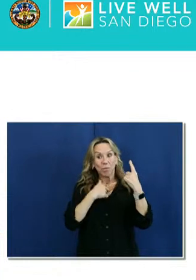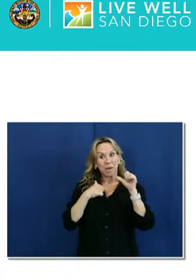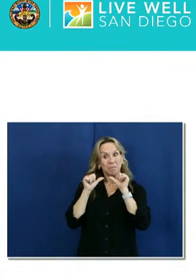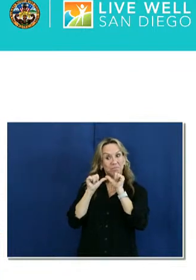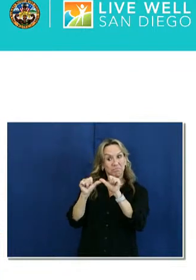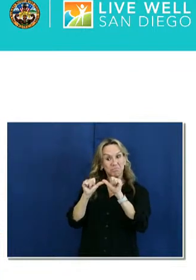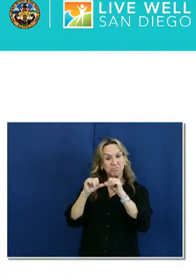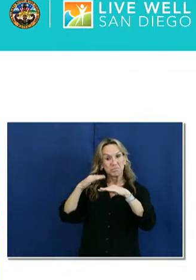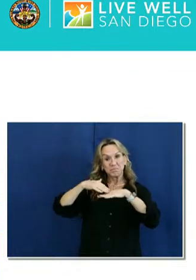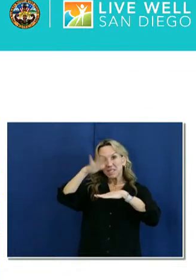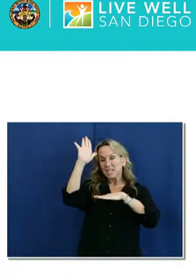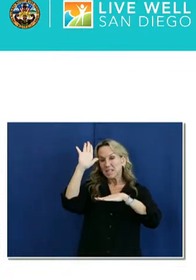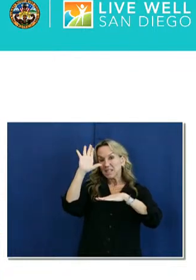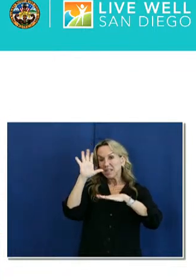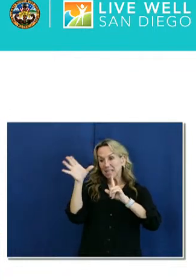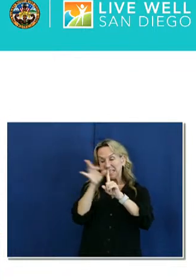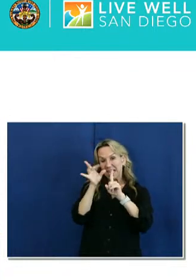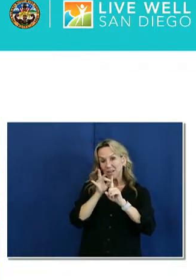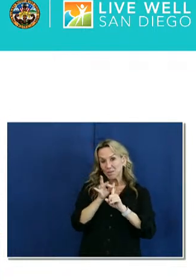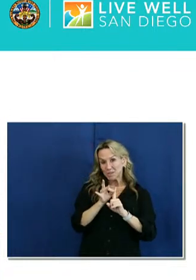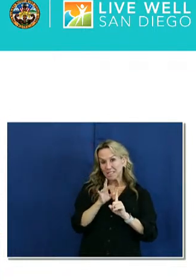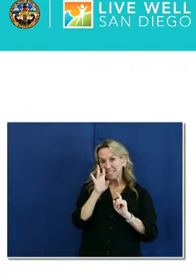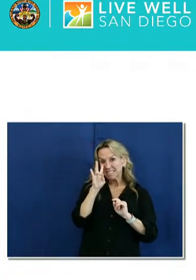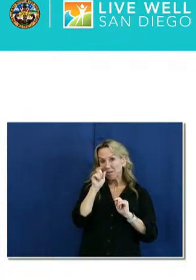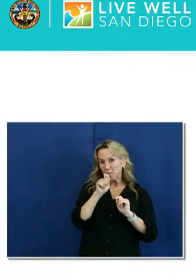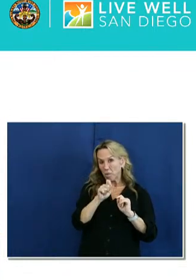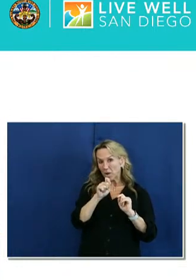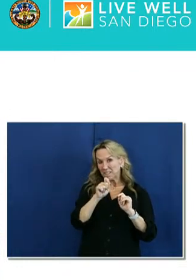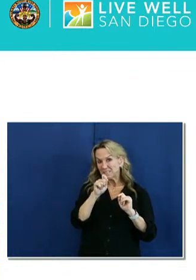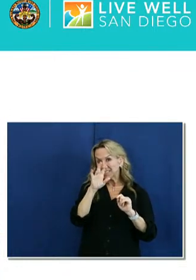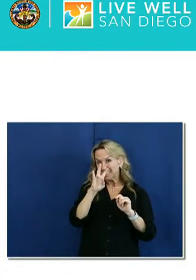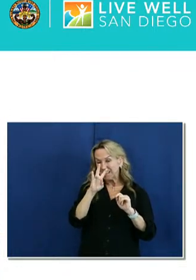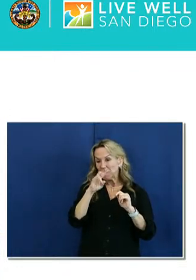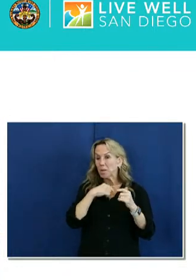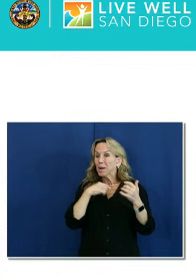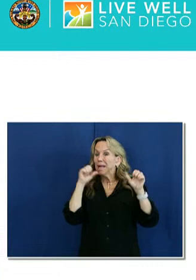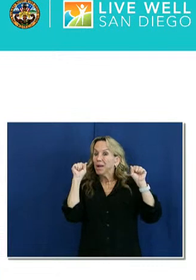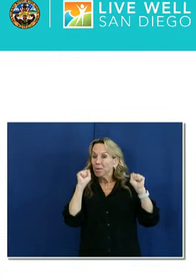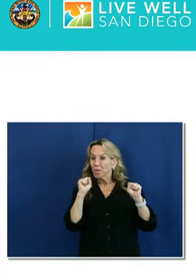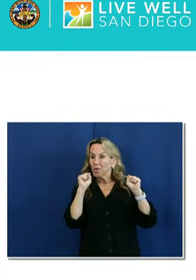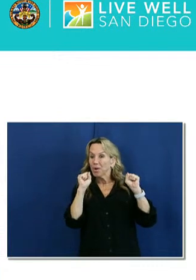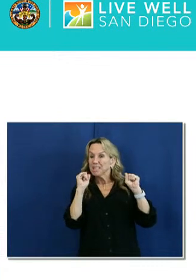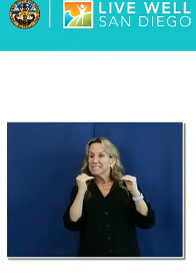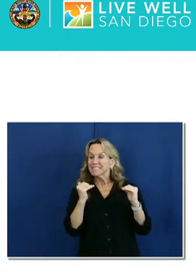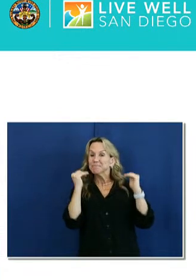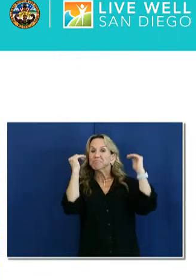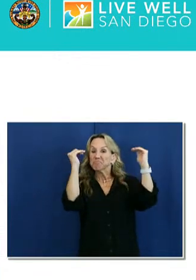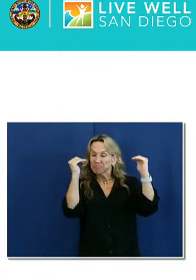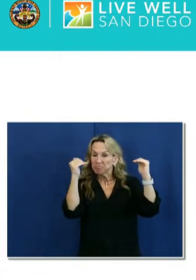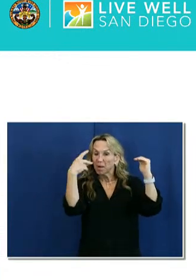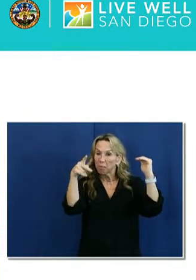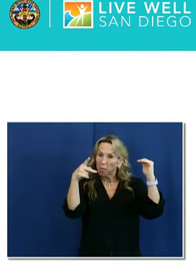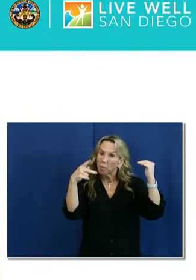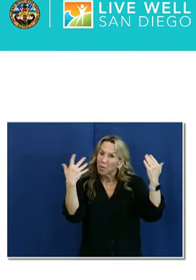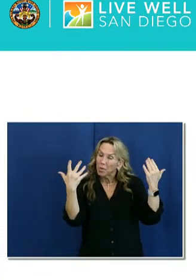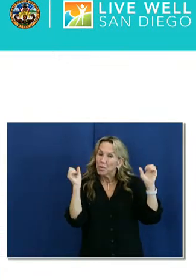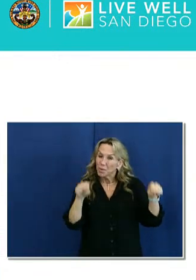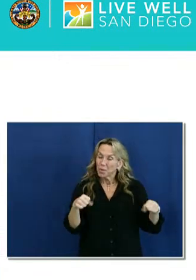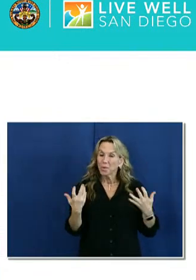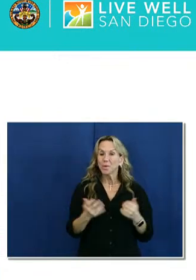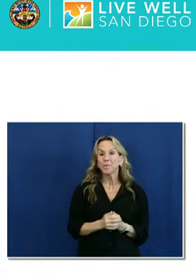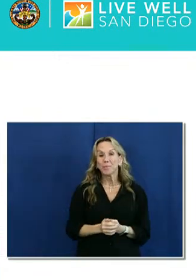rate above 7 for a second week, we do run the risk of moving to Tier 1 or the purple tier. The